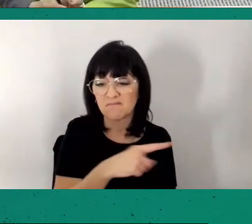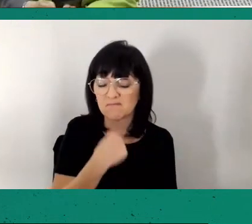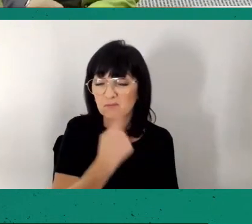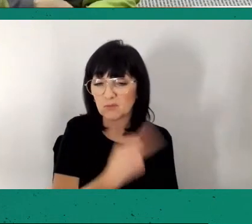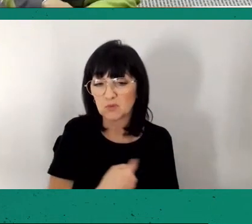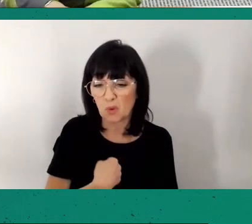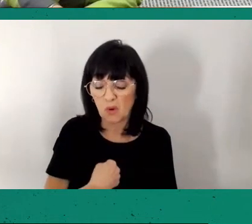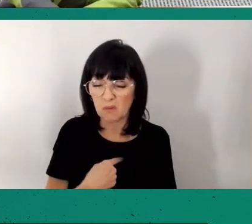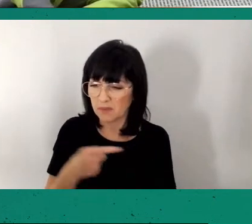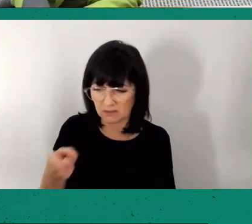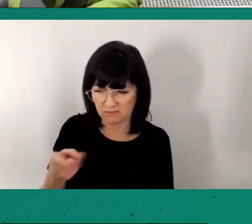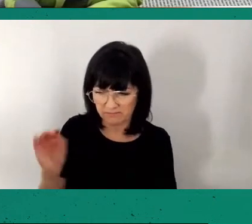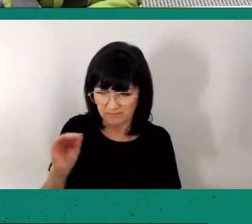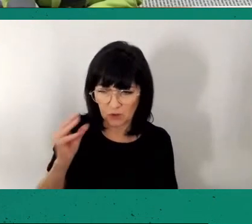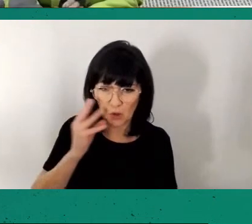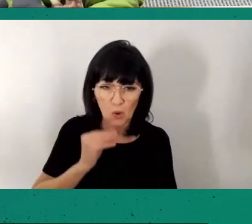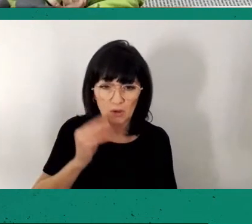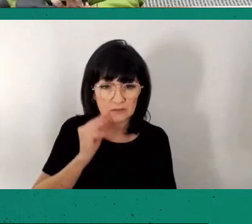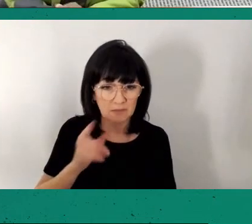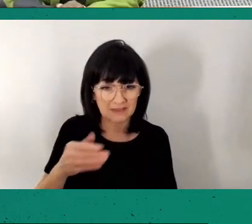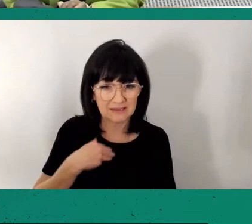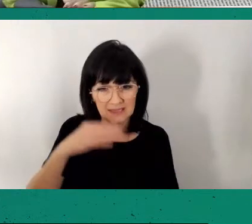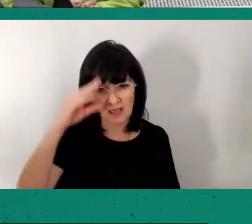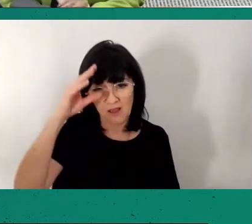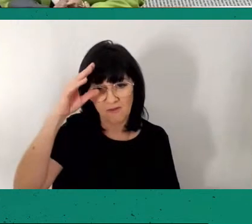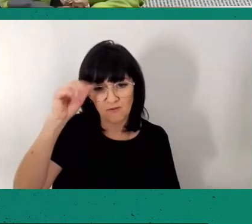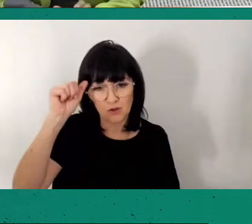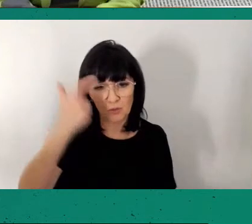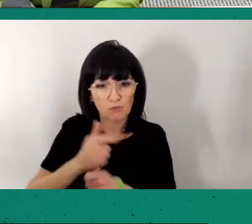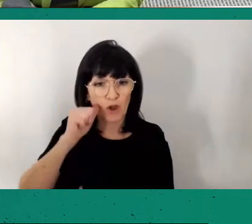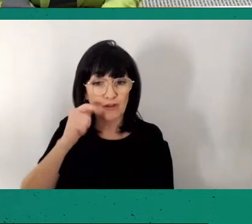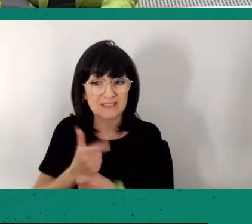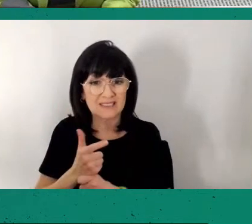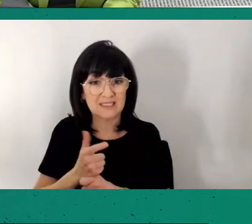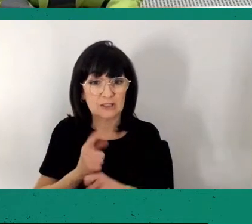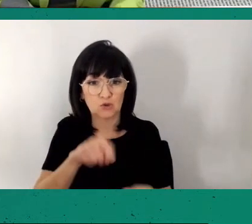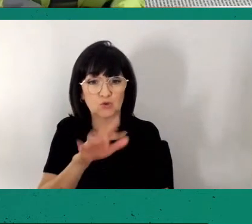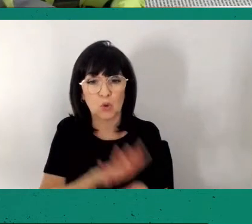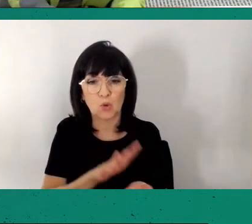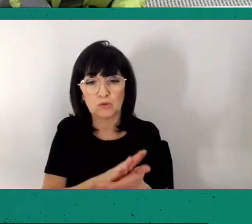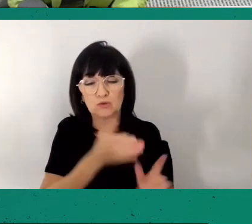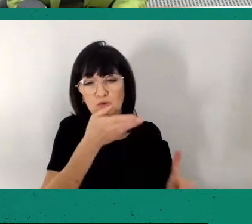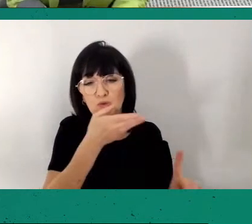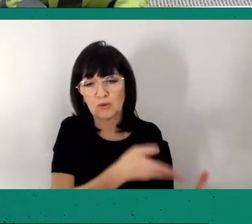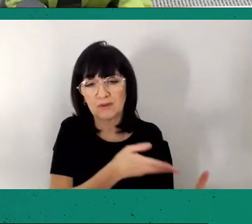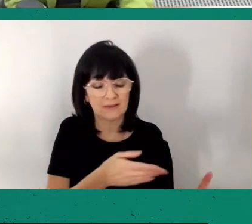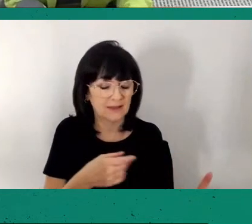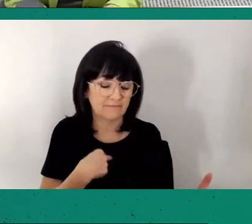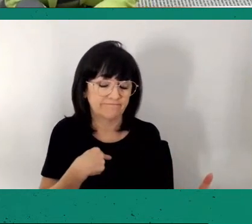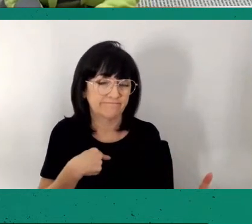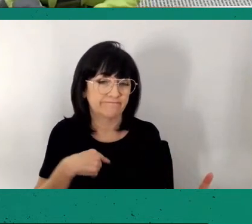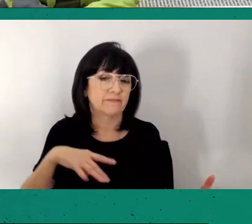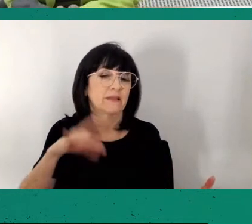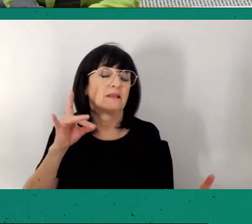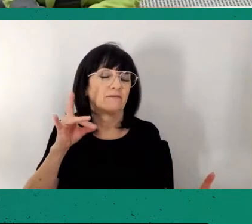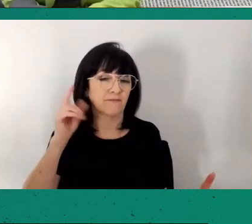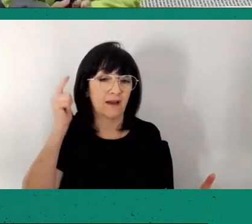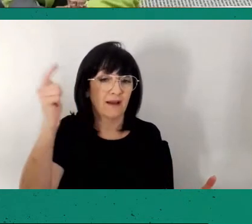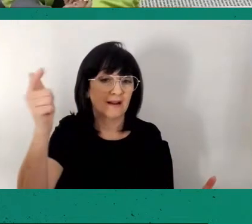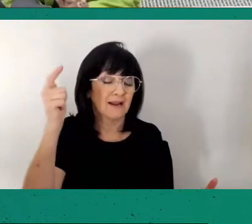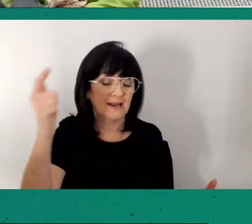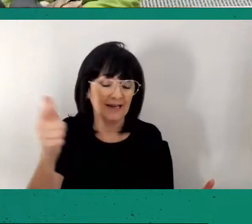I still had a brother and sister who were attending school there. I later found out that was not the real reason that he didn't hire me,